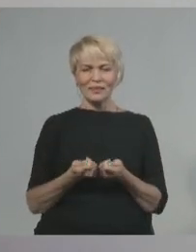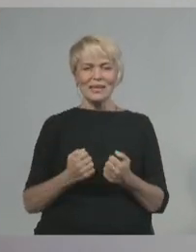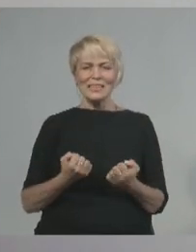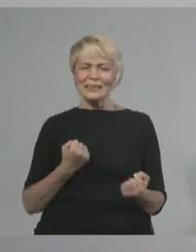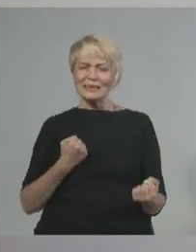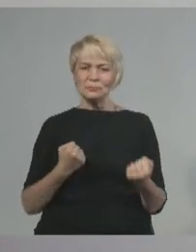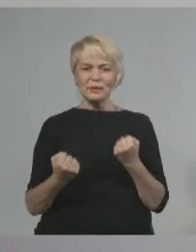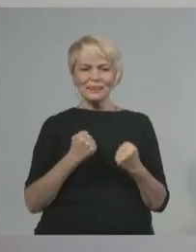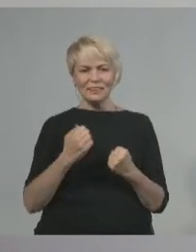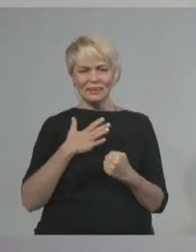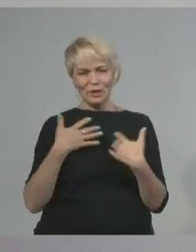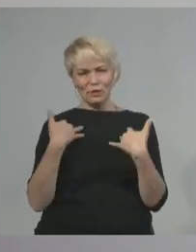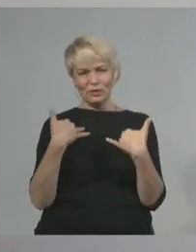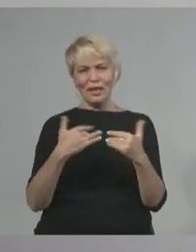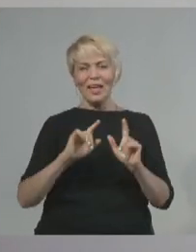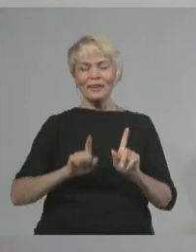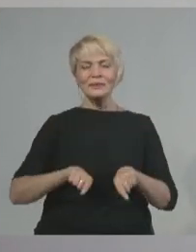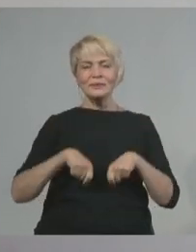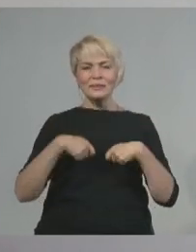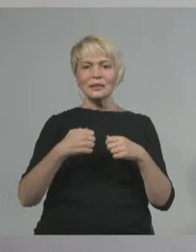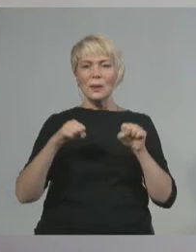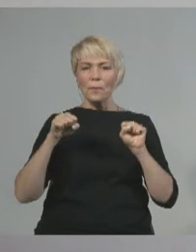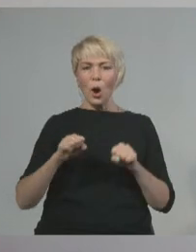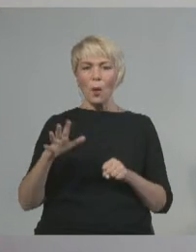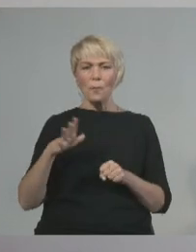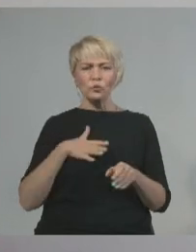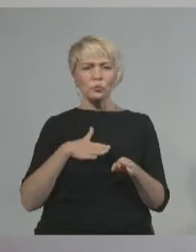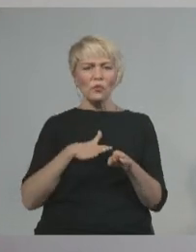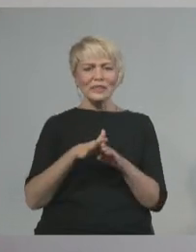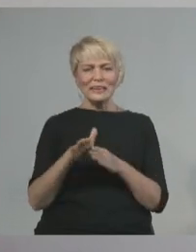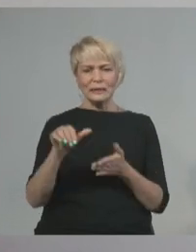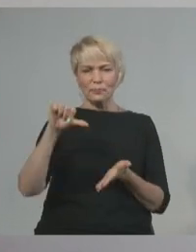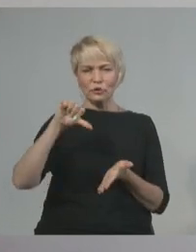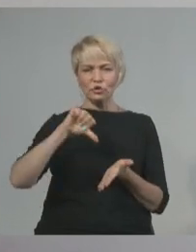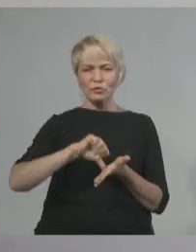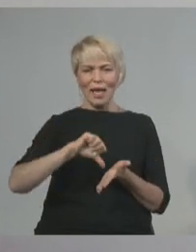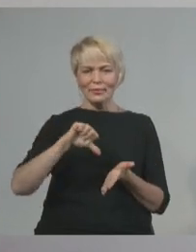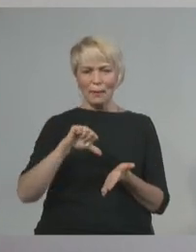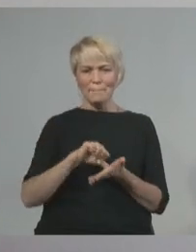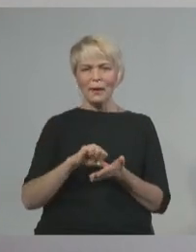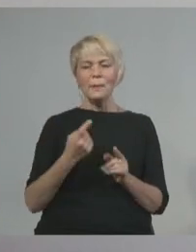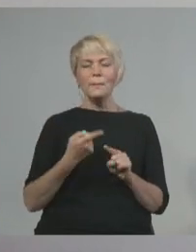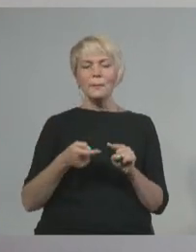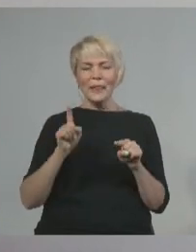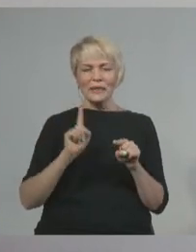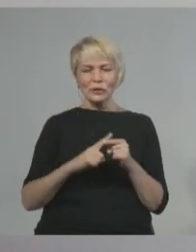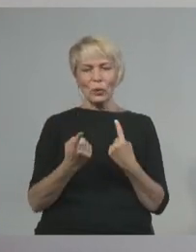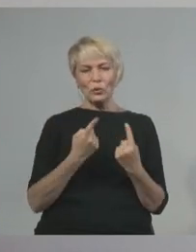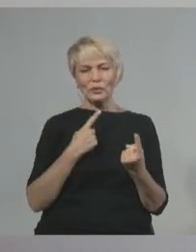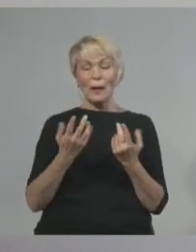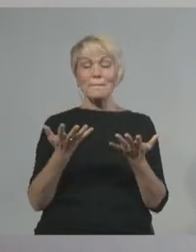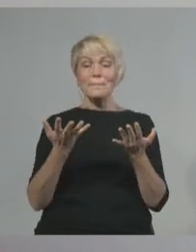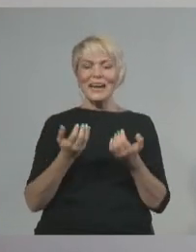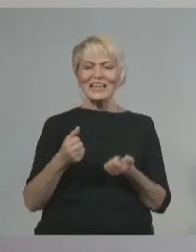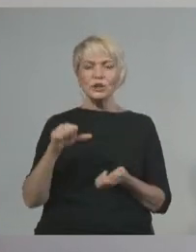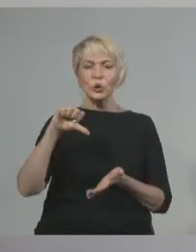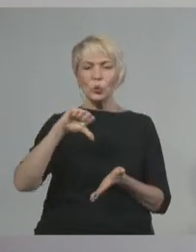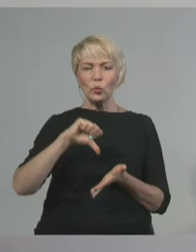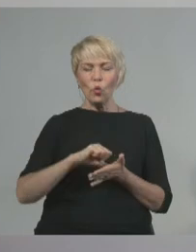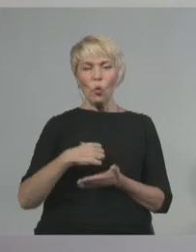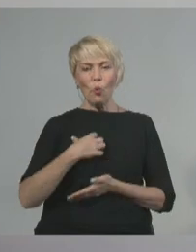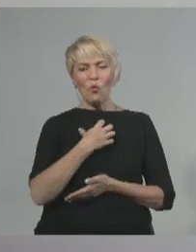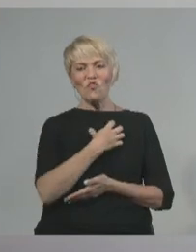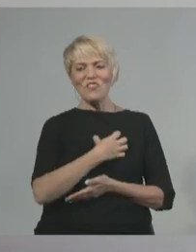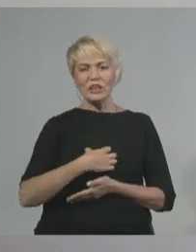be sort of full-fledged uh citizens and full-fledged individuals that can participate in dialogue in descent